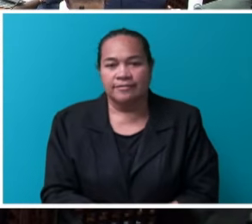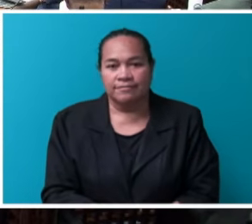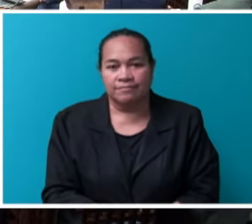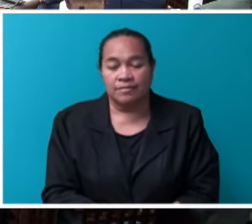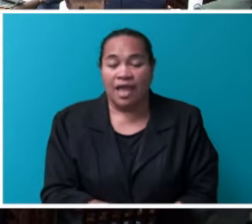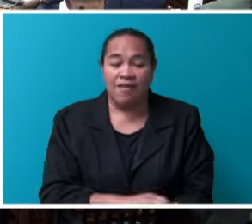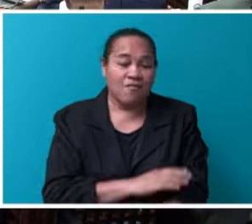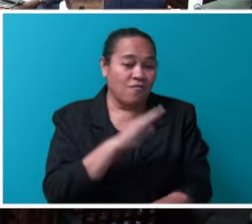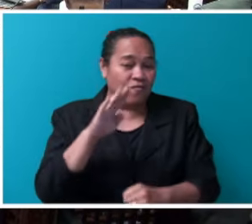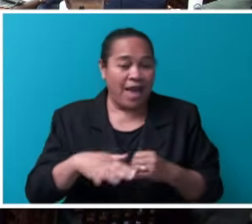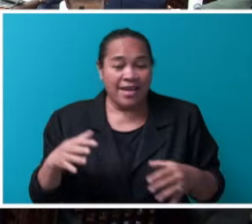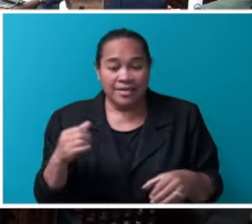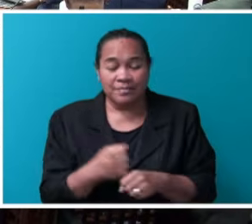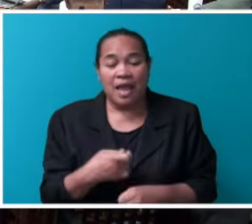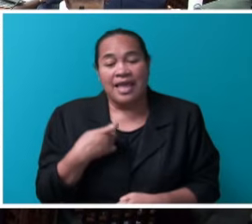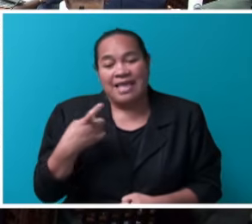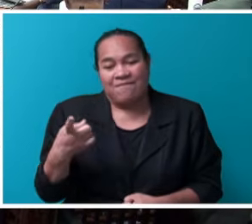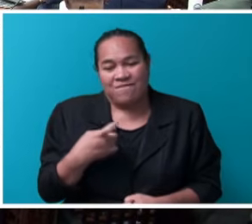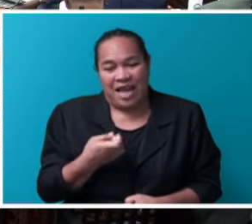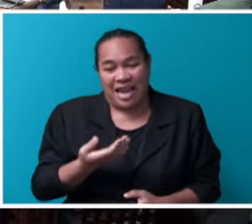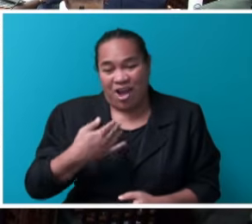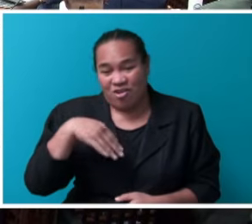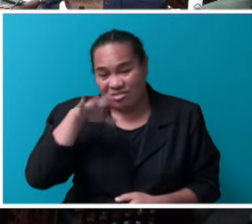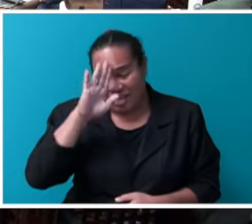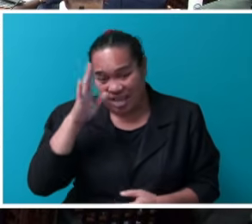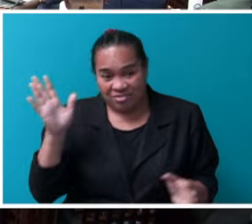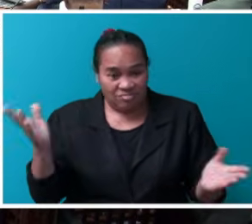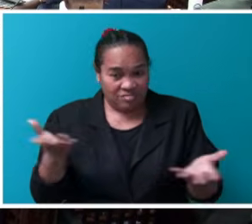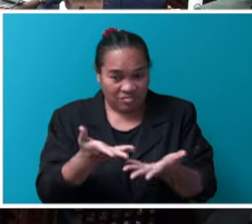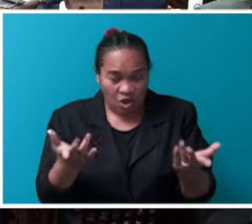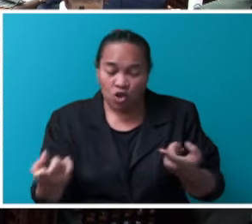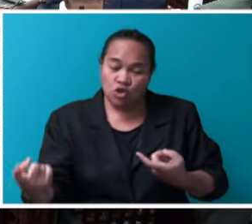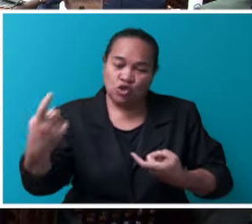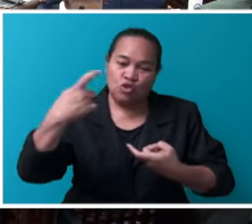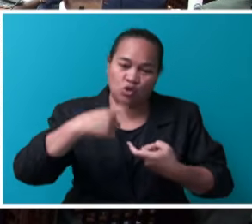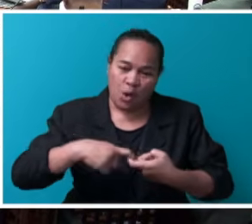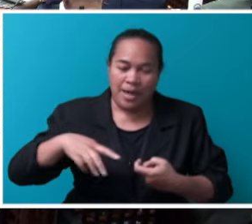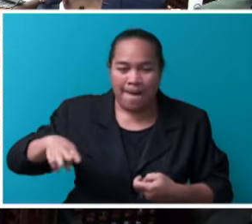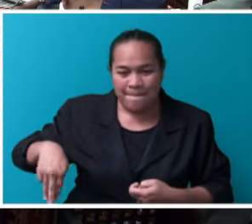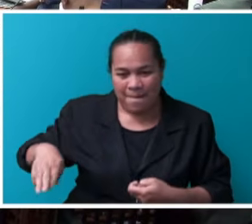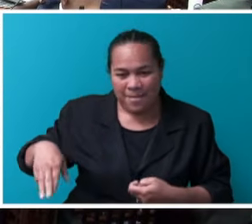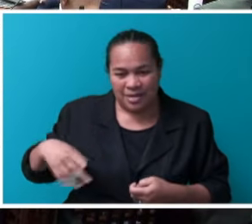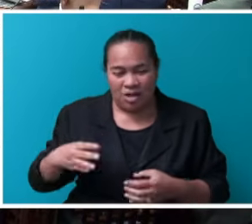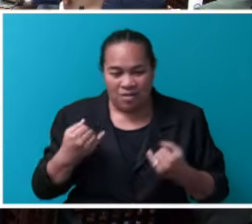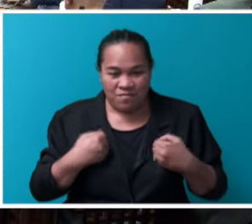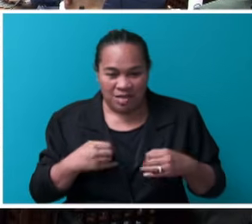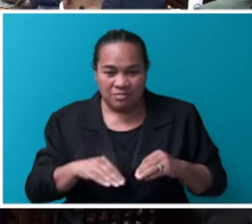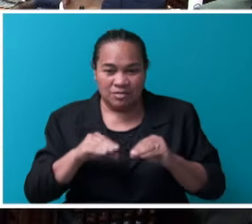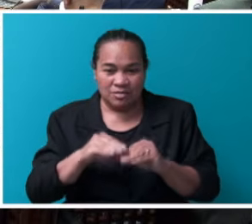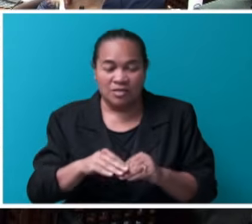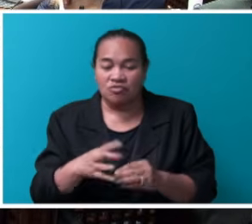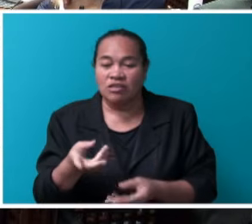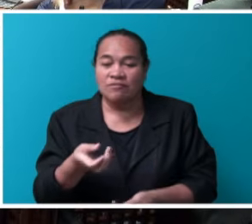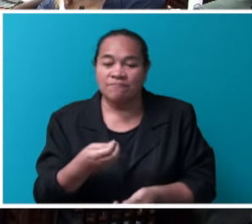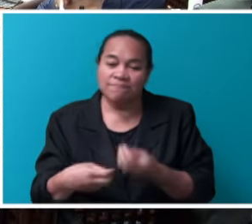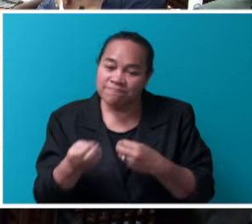Finally, I warmly invite our guests in the gallery to join the honorable members for refreshments in the big committee